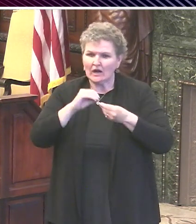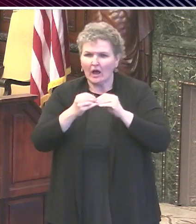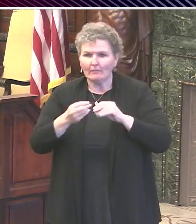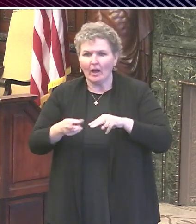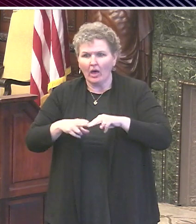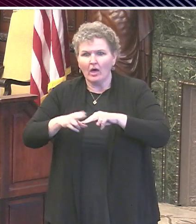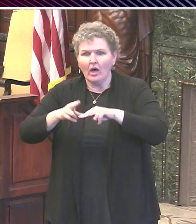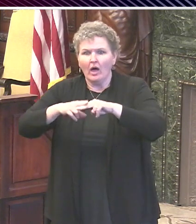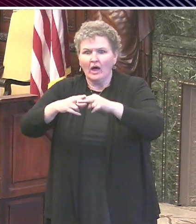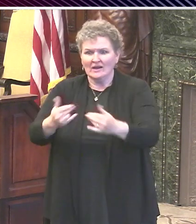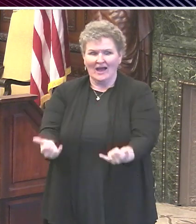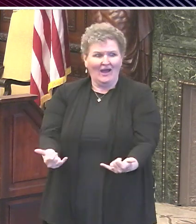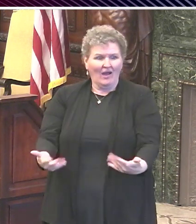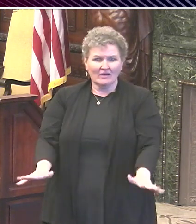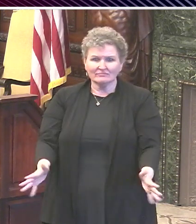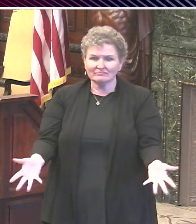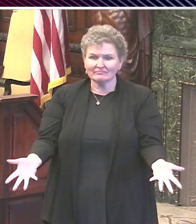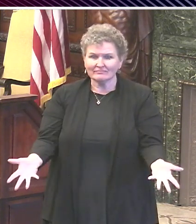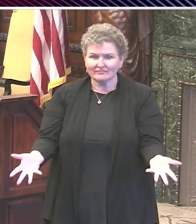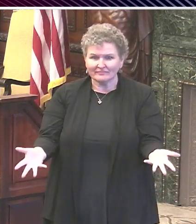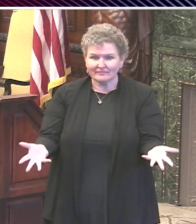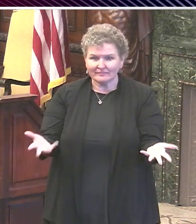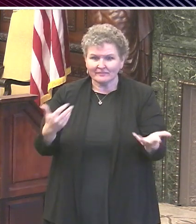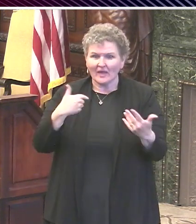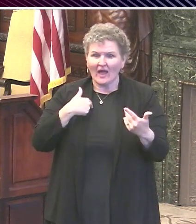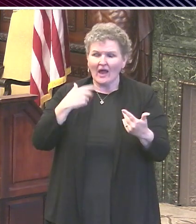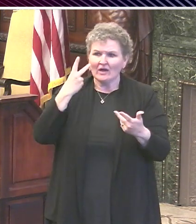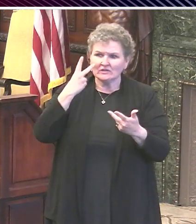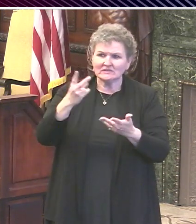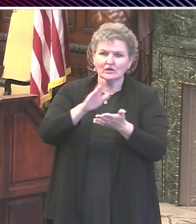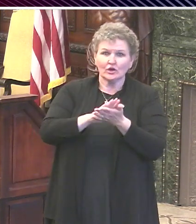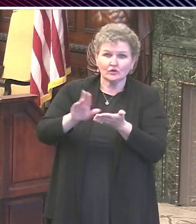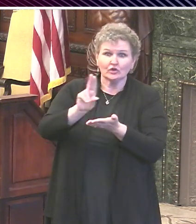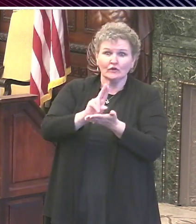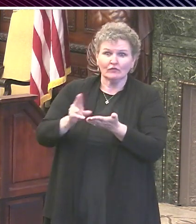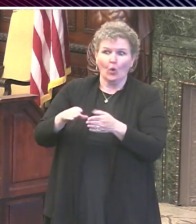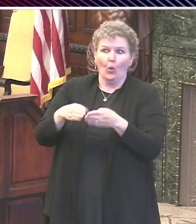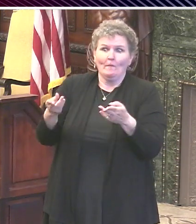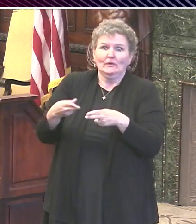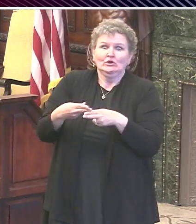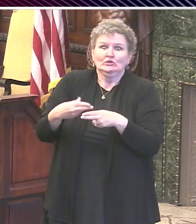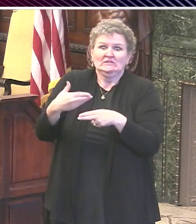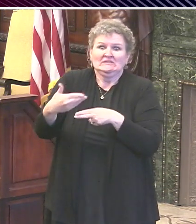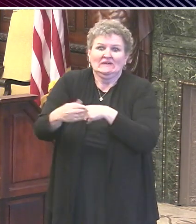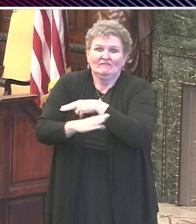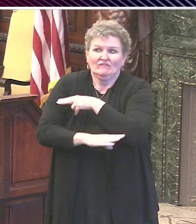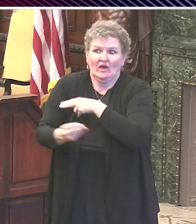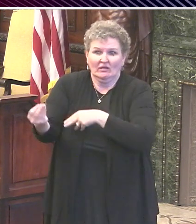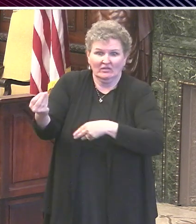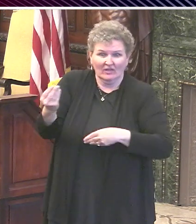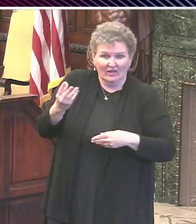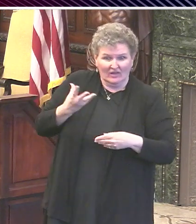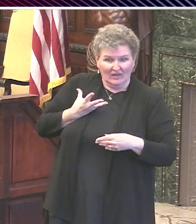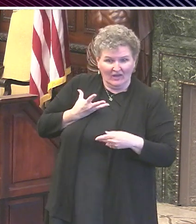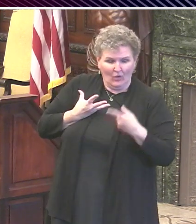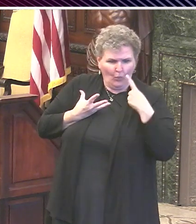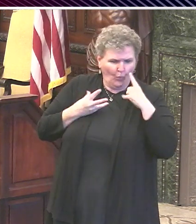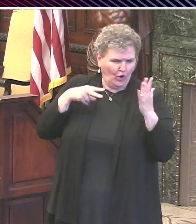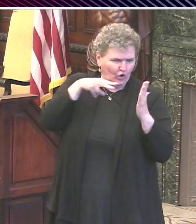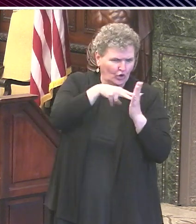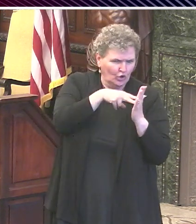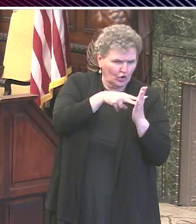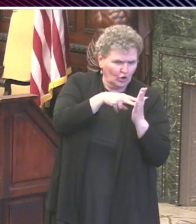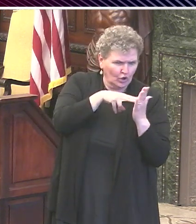now. So we've asked those colleges and universities to give us their reopening plans, and we're reviewing those plans right now to see how we can minimize the